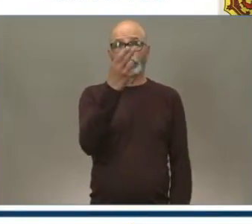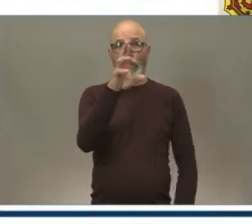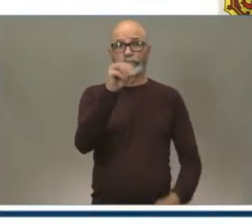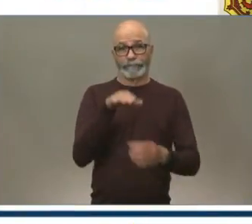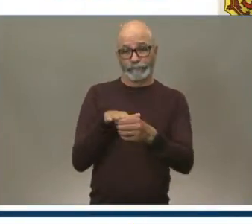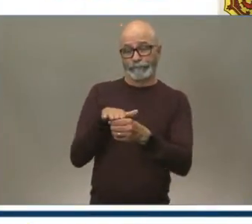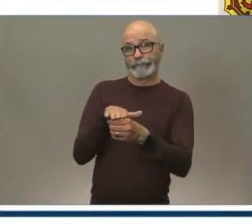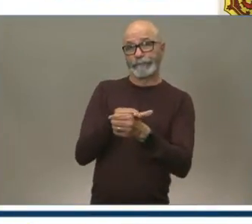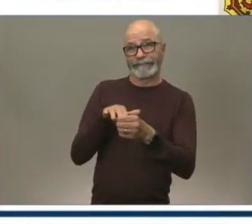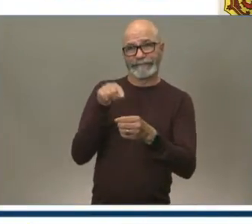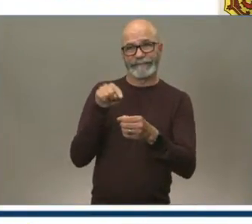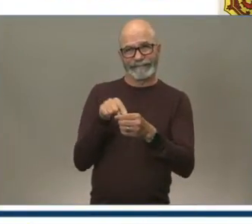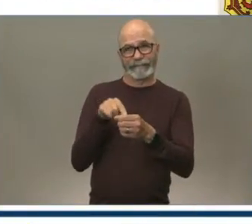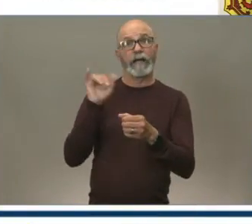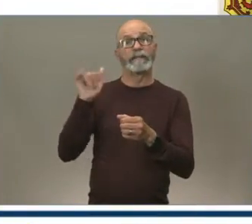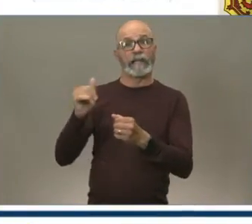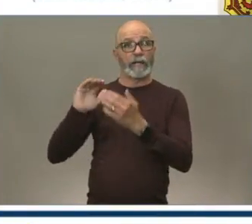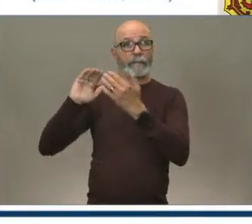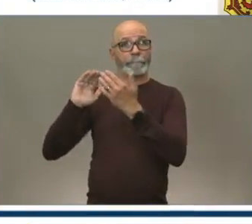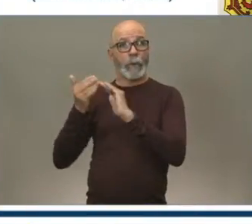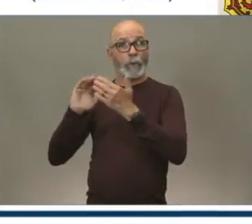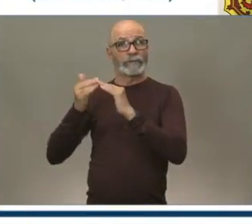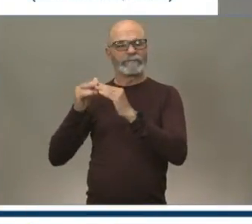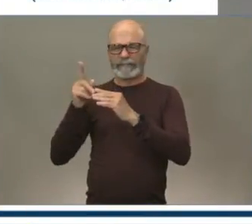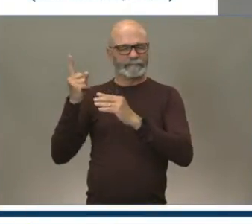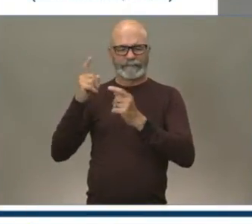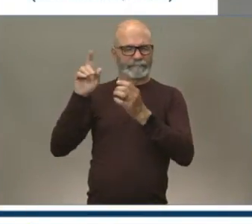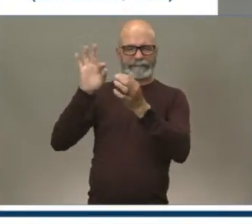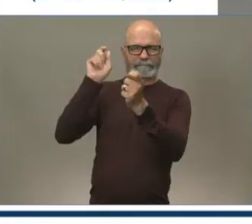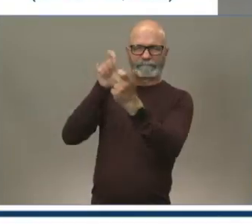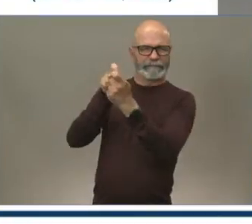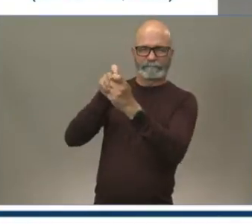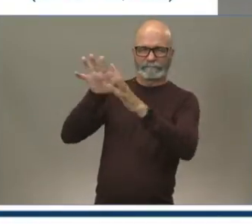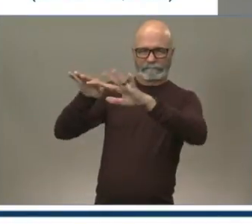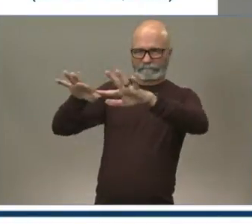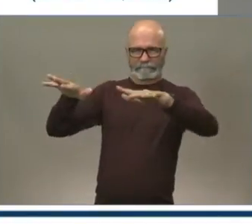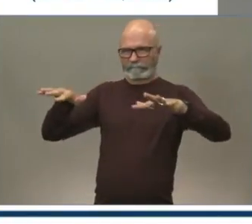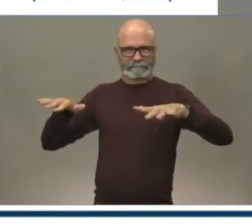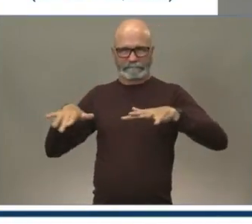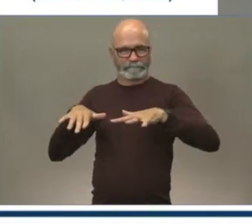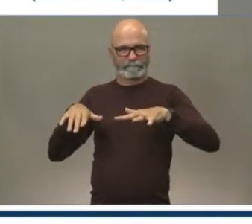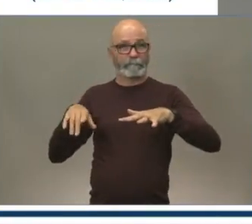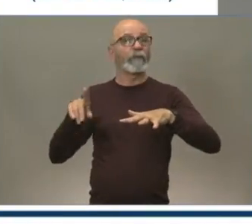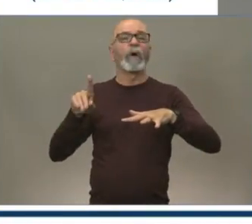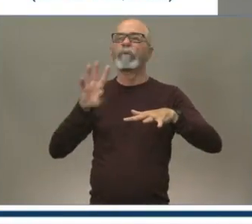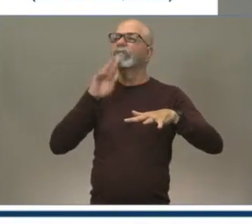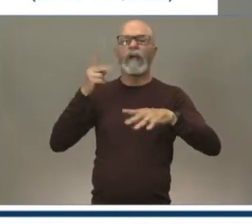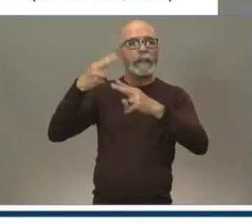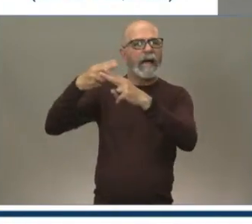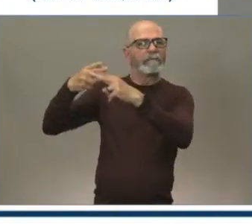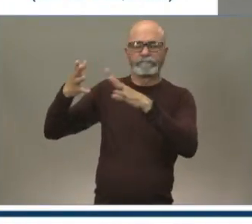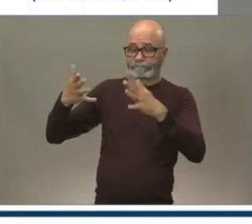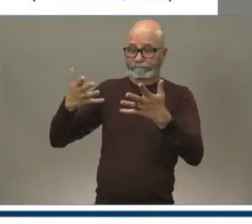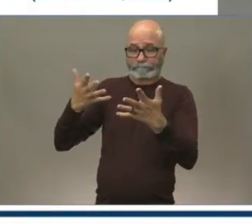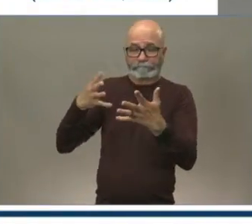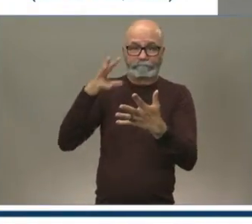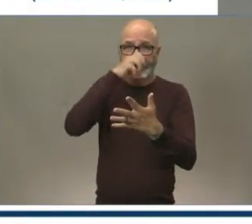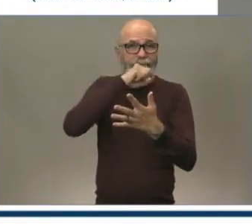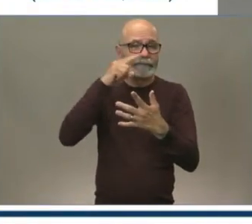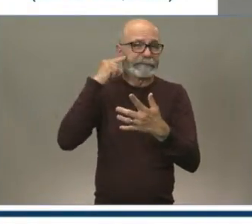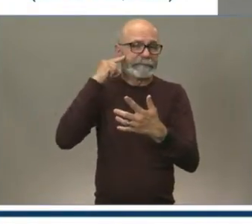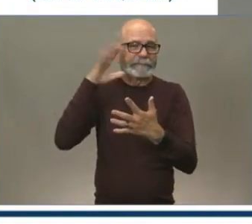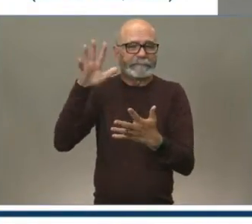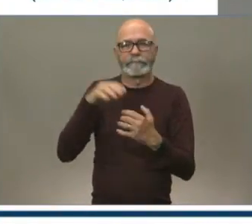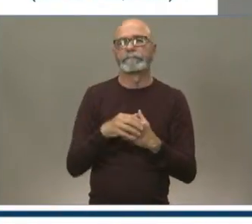these communities? We don't yet have evidence of spread in those communities, but we look at the pattern of how people travel.